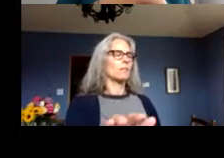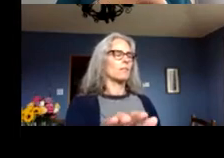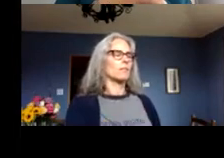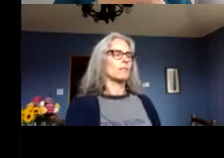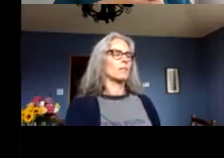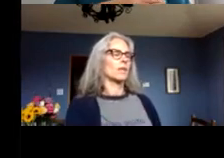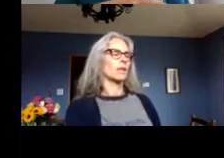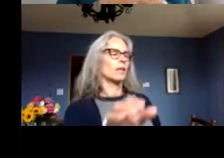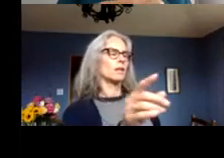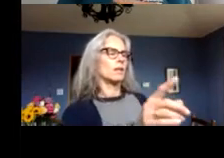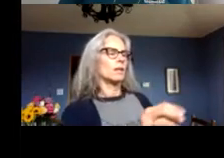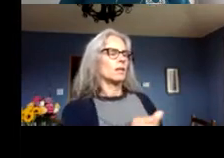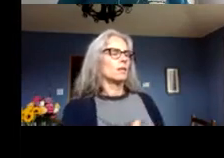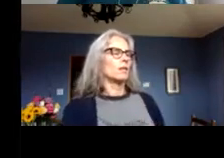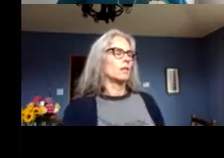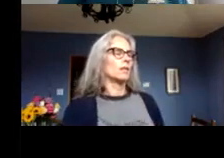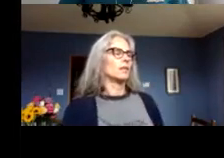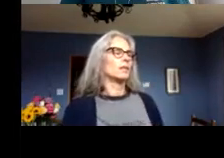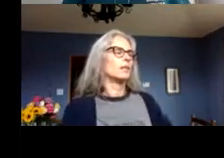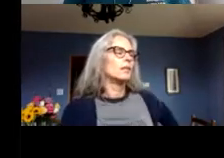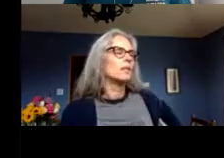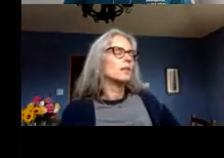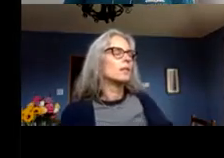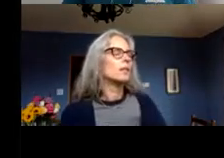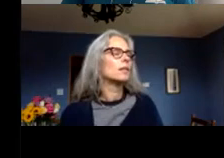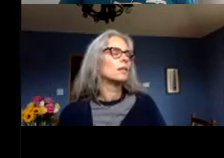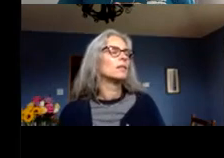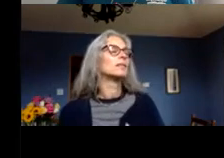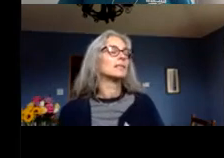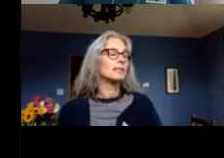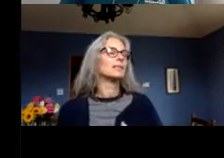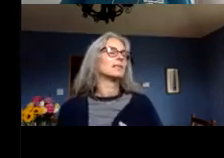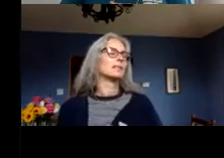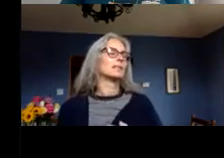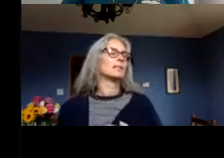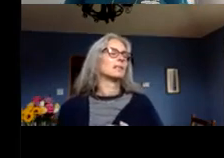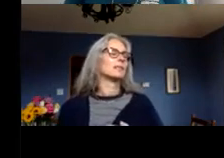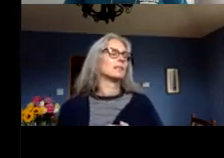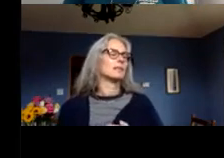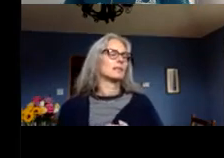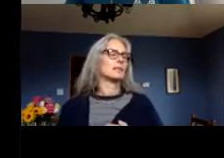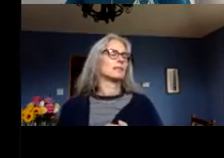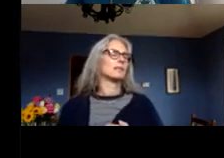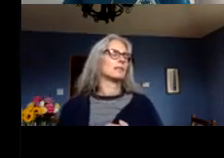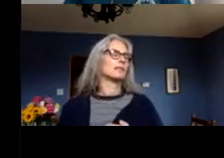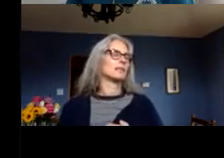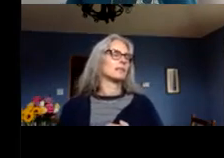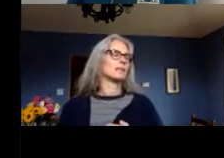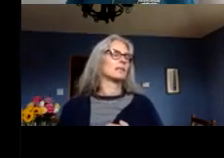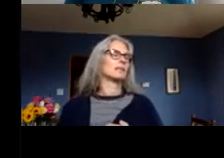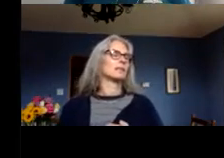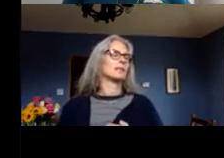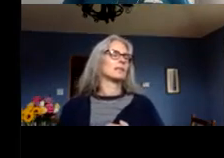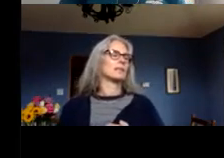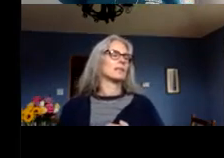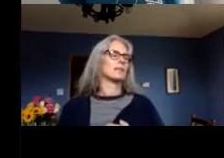Okay. I saw Heidi asked a question about rubrics. So if you are in the rubrics area, you're creating a rubric,